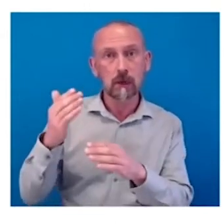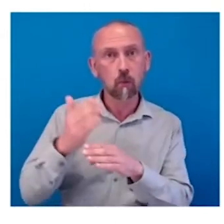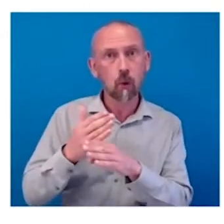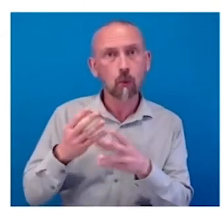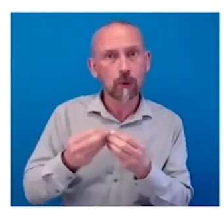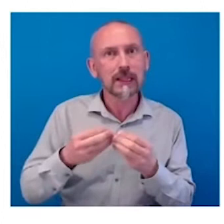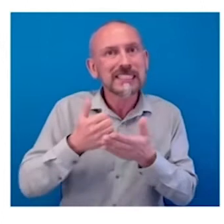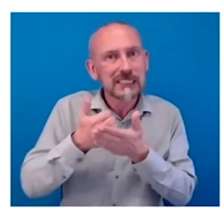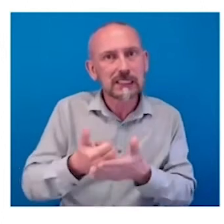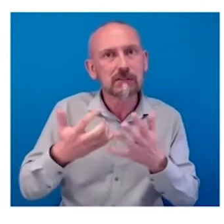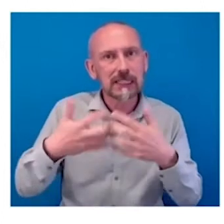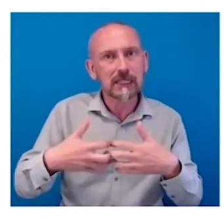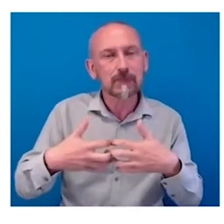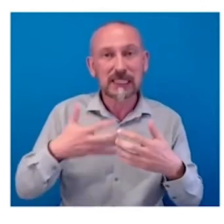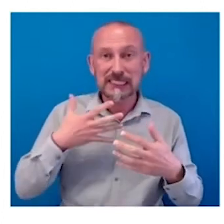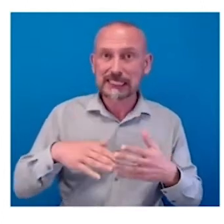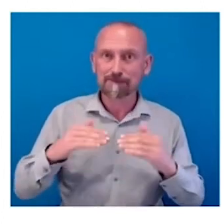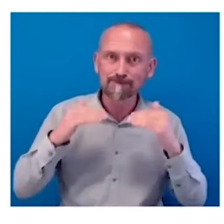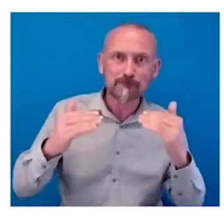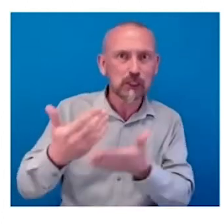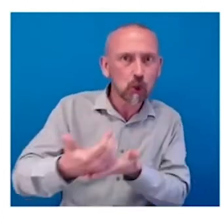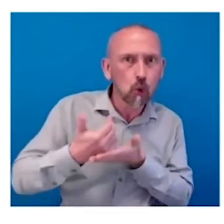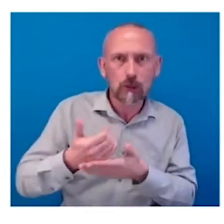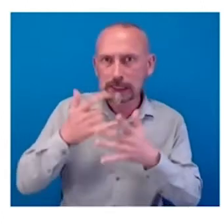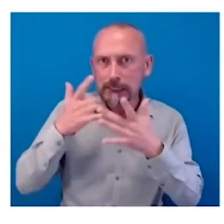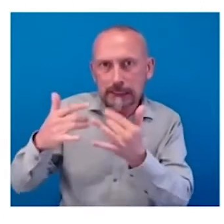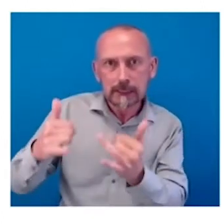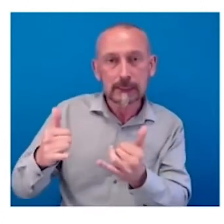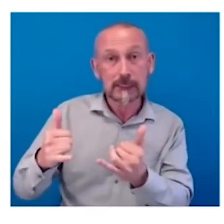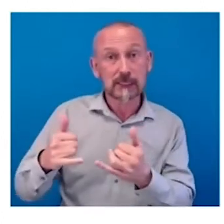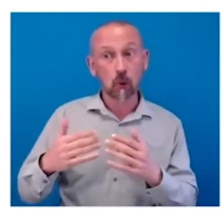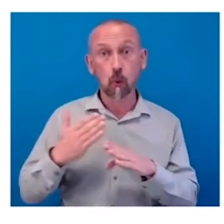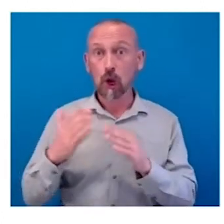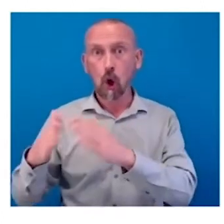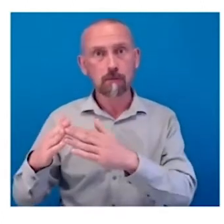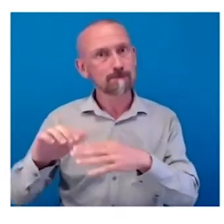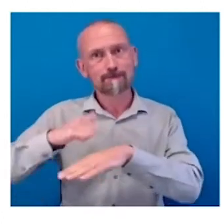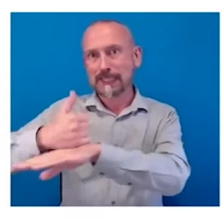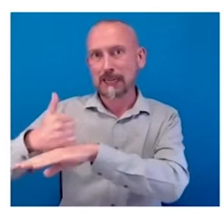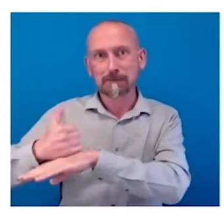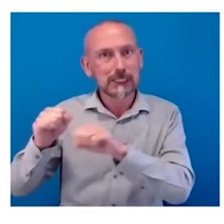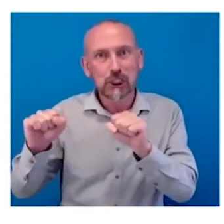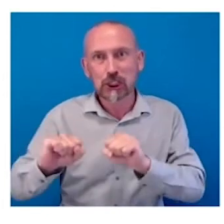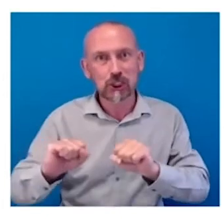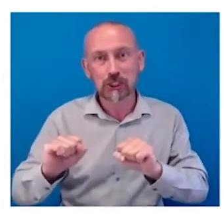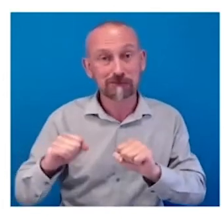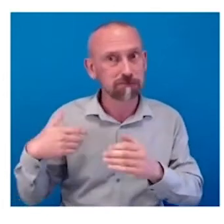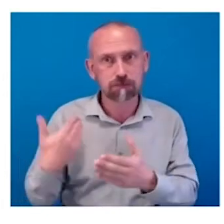still haven't sorted the bugs with the security system and our colleagues. And so this is a really significant